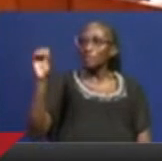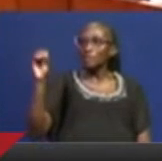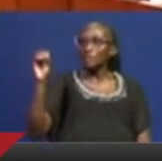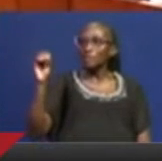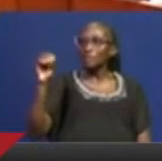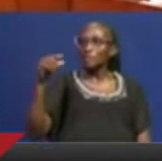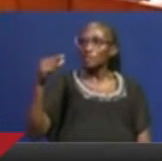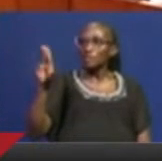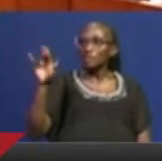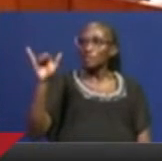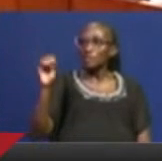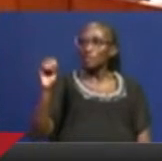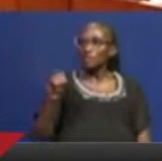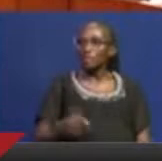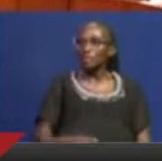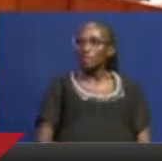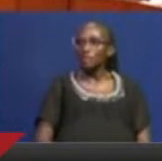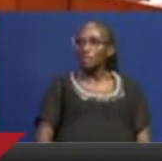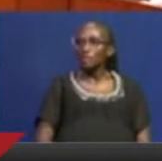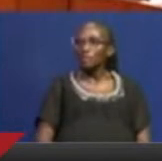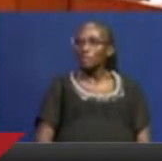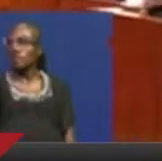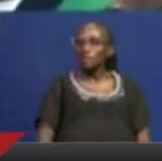Garsen Ali Wario Guyo.